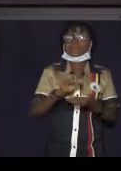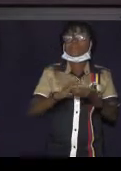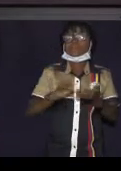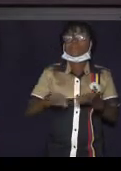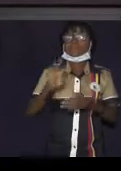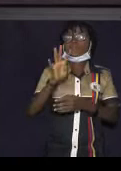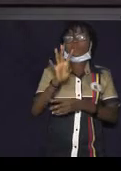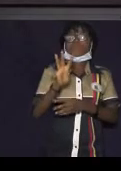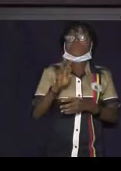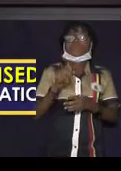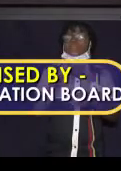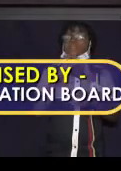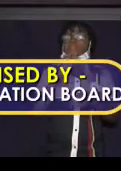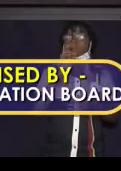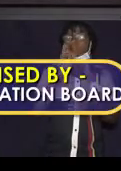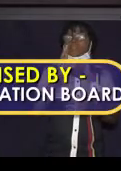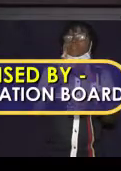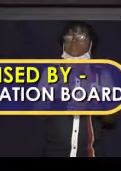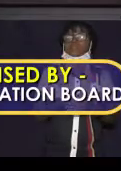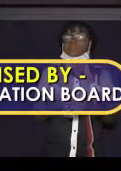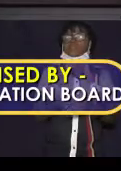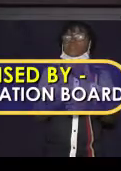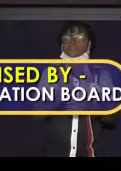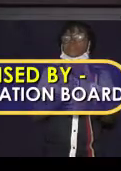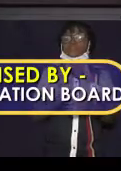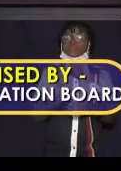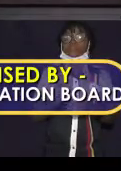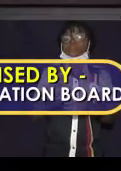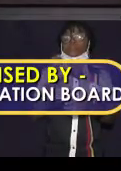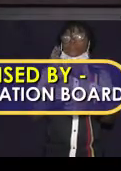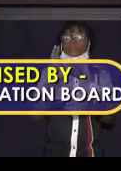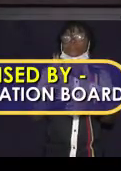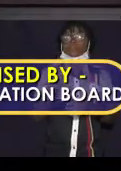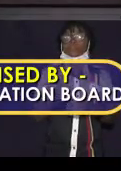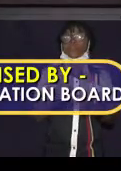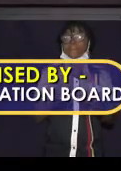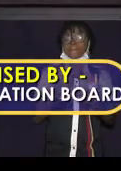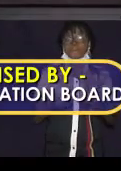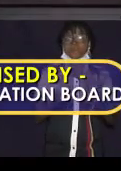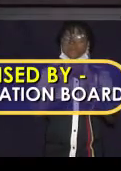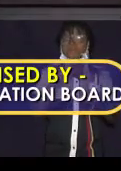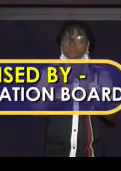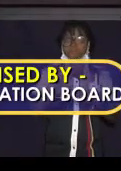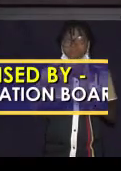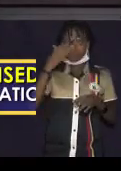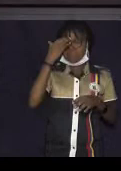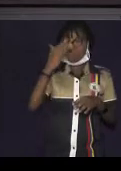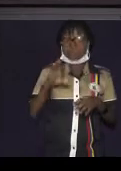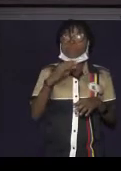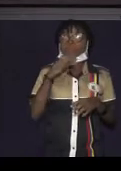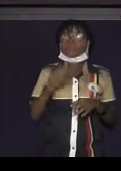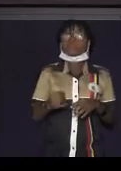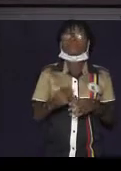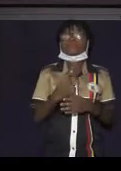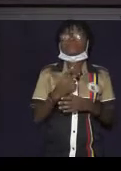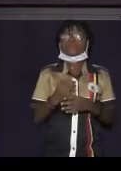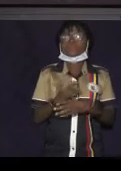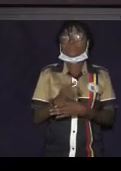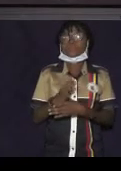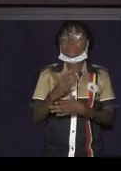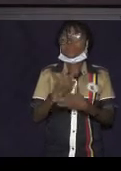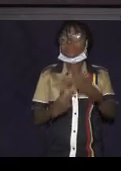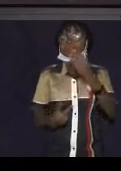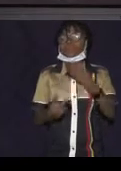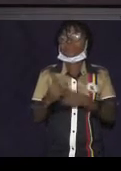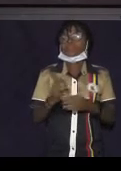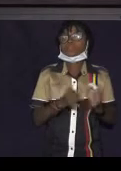3. Now 3 times what will give us 3? You know the answer, but in case you do not know, we divide both sides by 3,